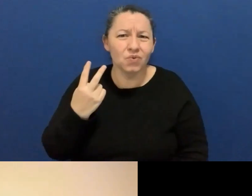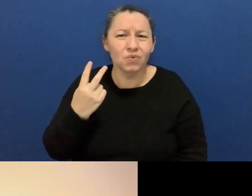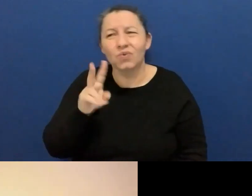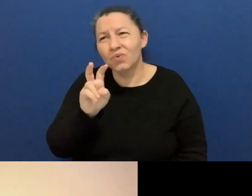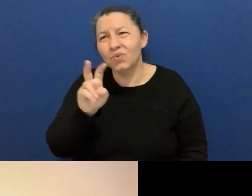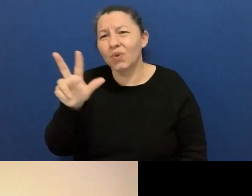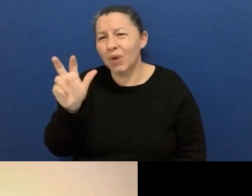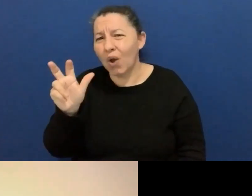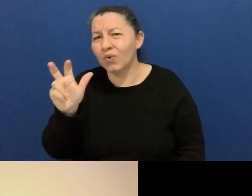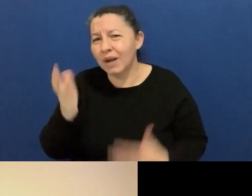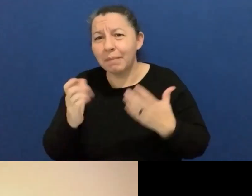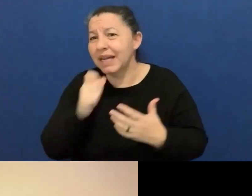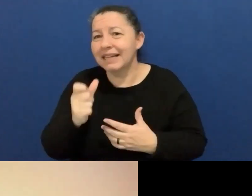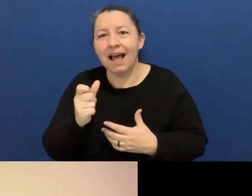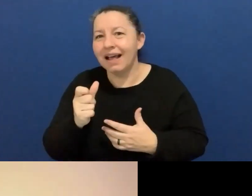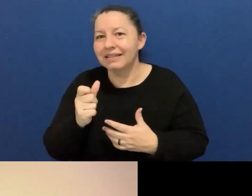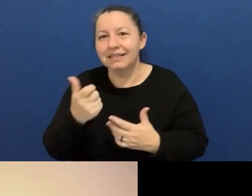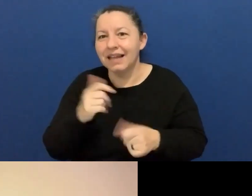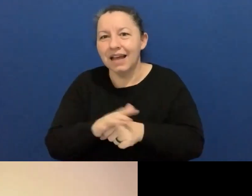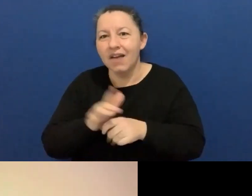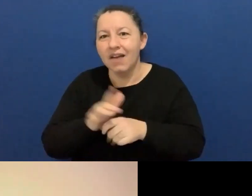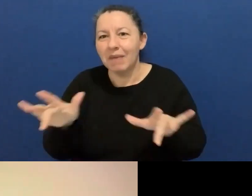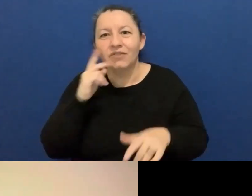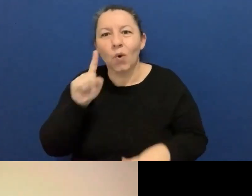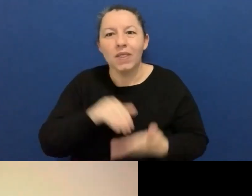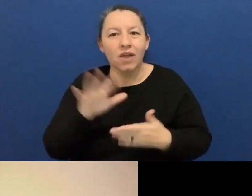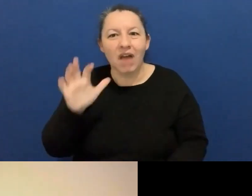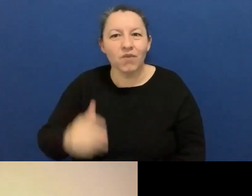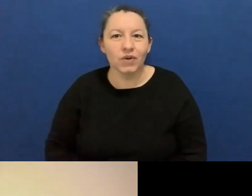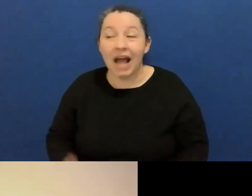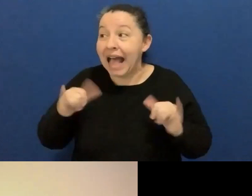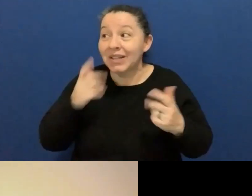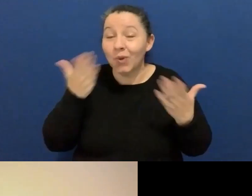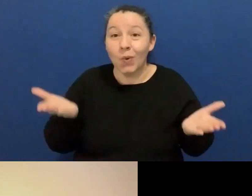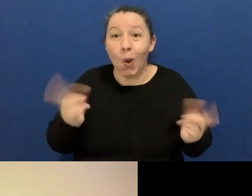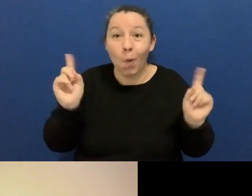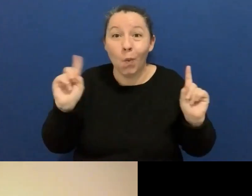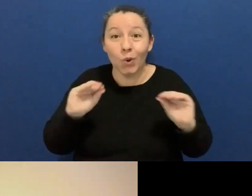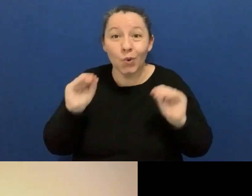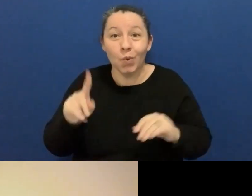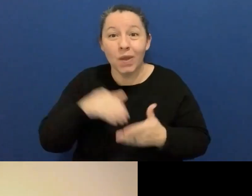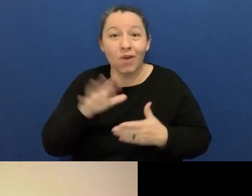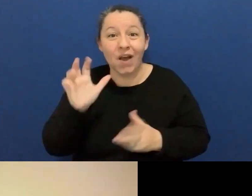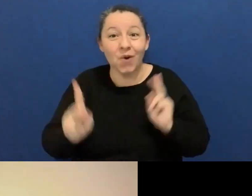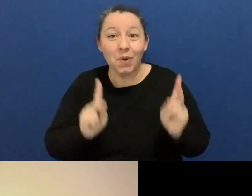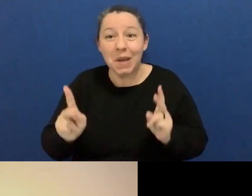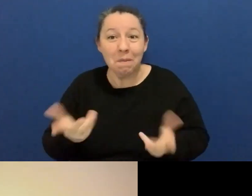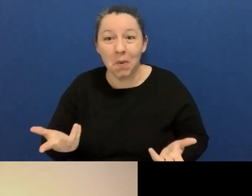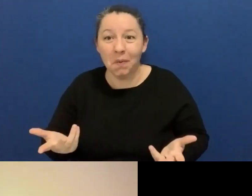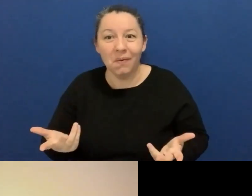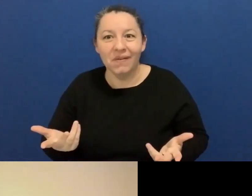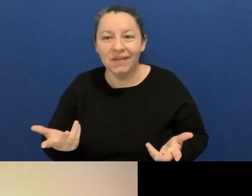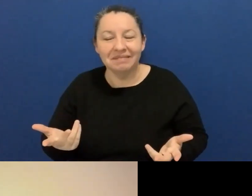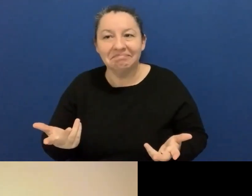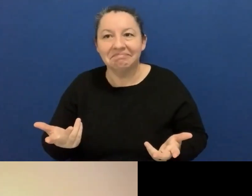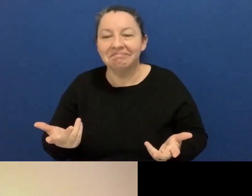doesn't house 1,500. So I still don't know where you put 1,500 people. And